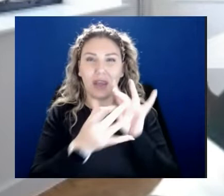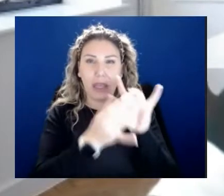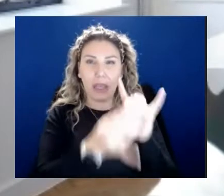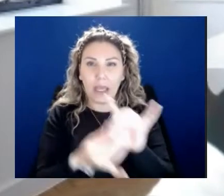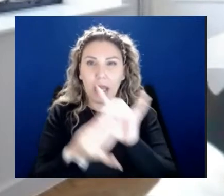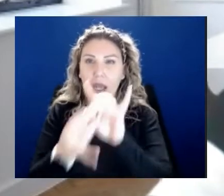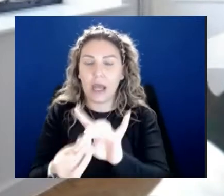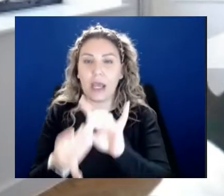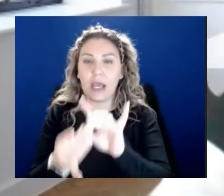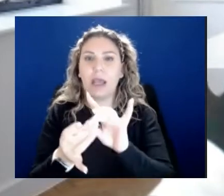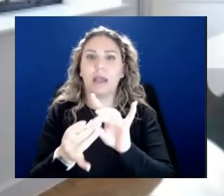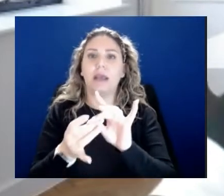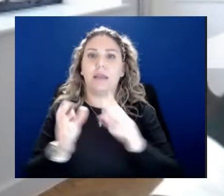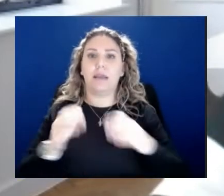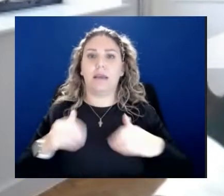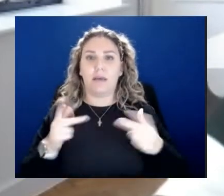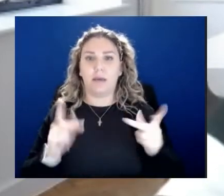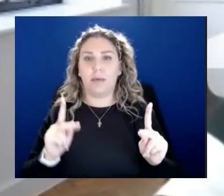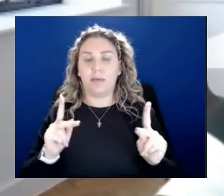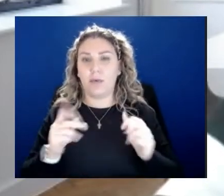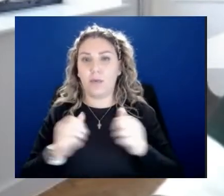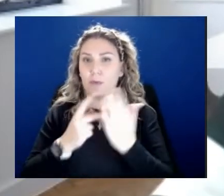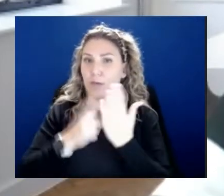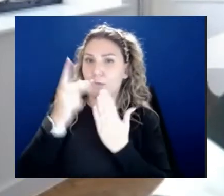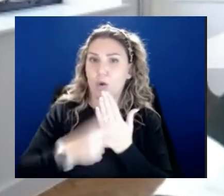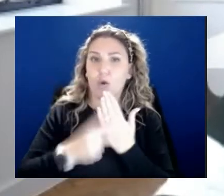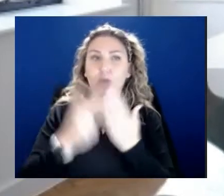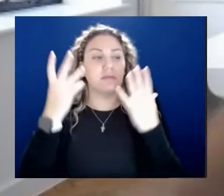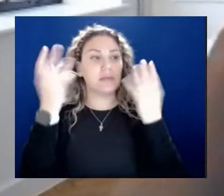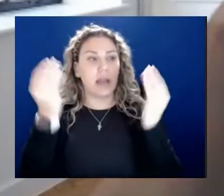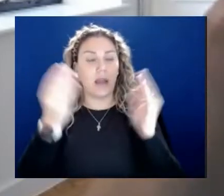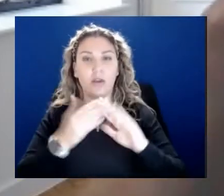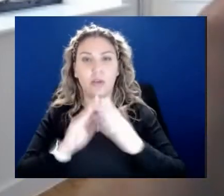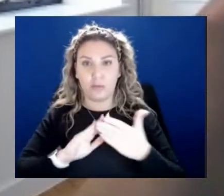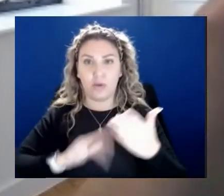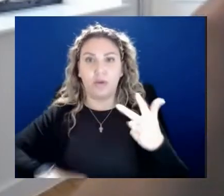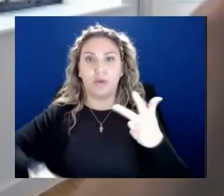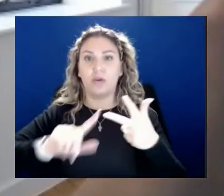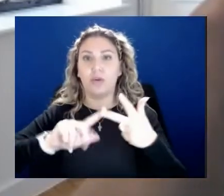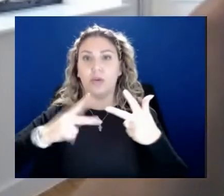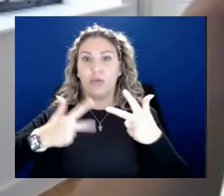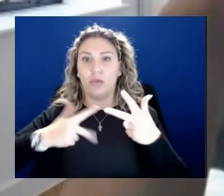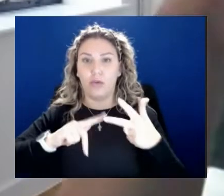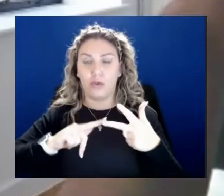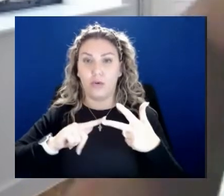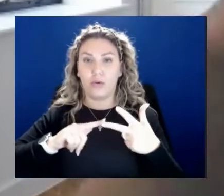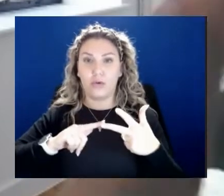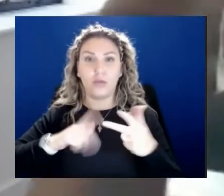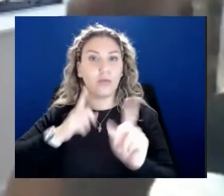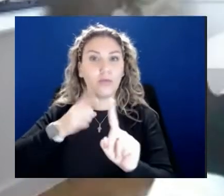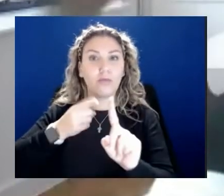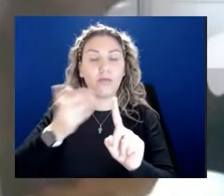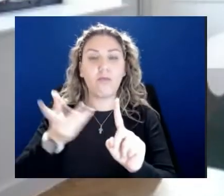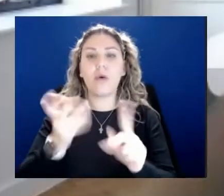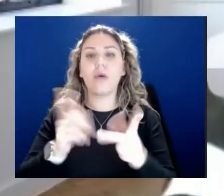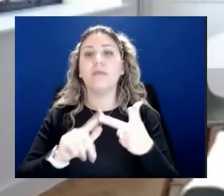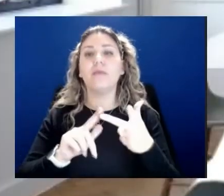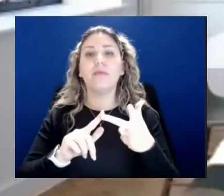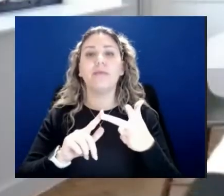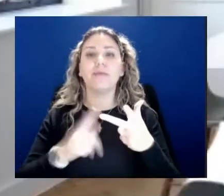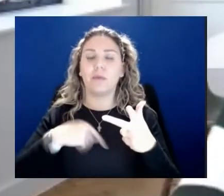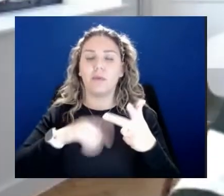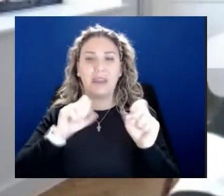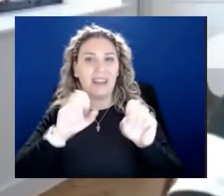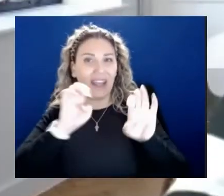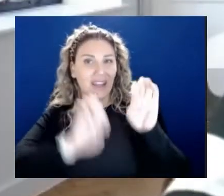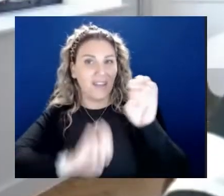people to programs in the community. And then I think thirdly, the third aim as it relates to us being able to evaluate this